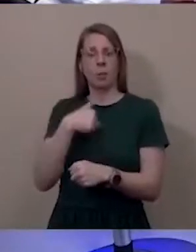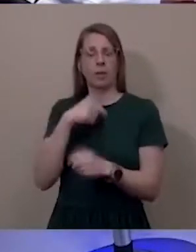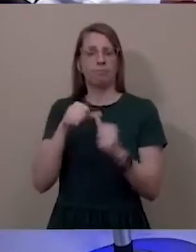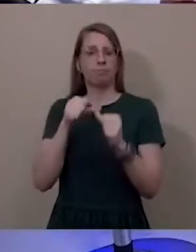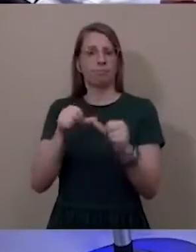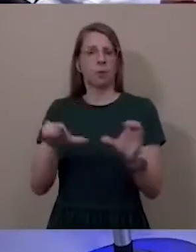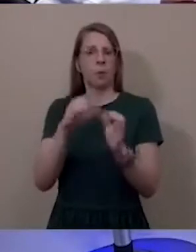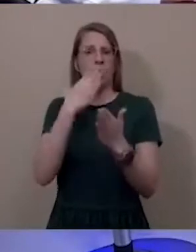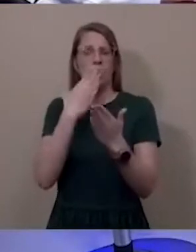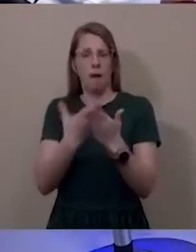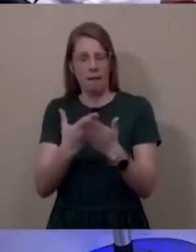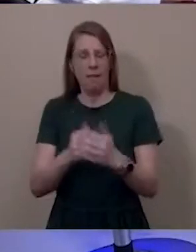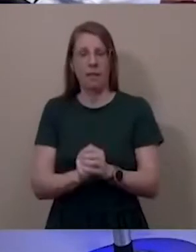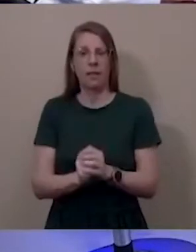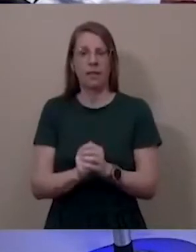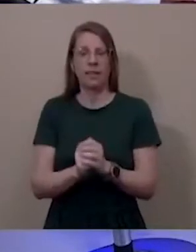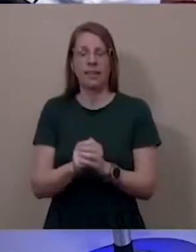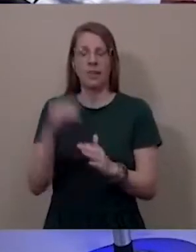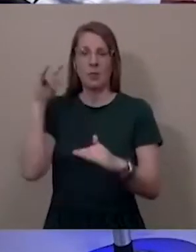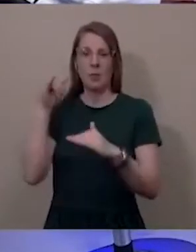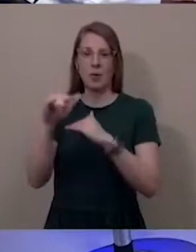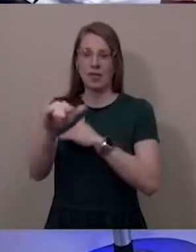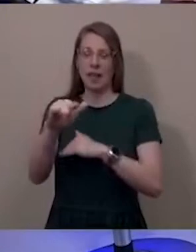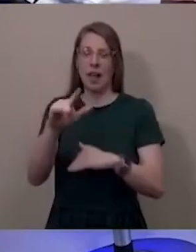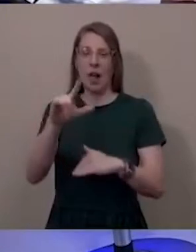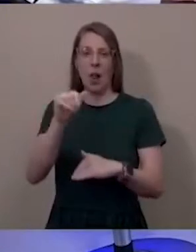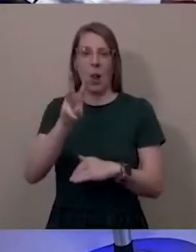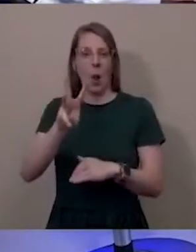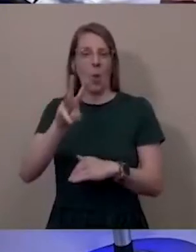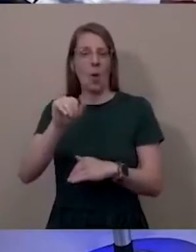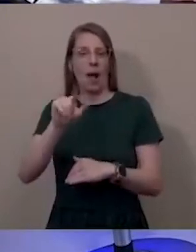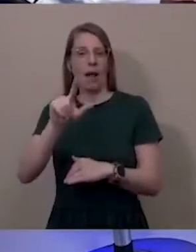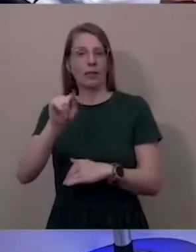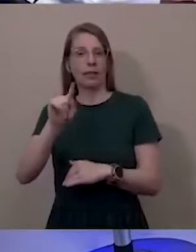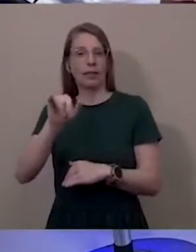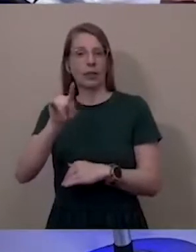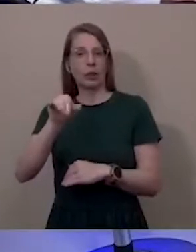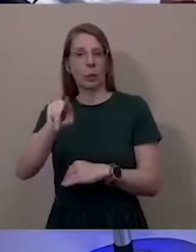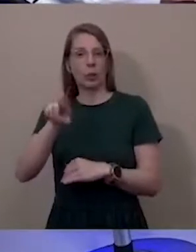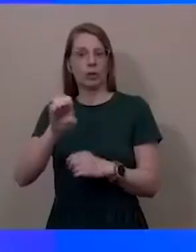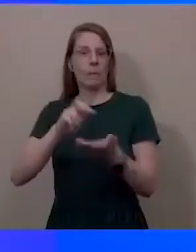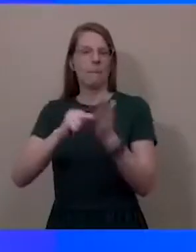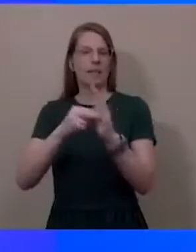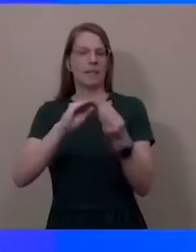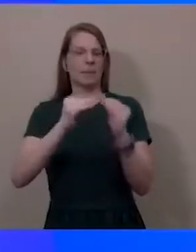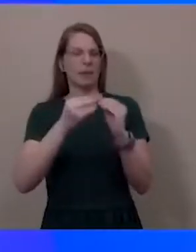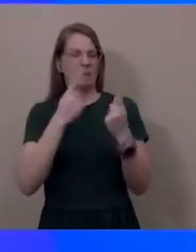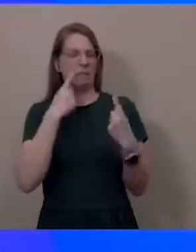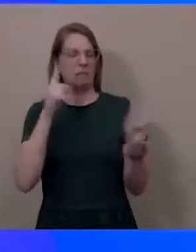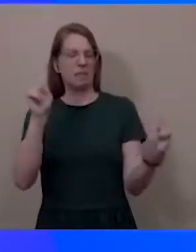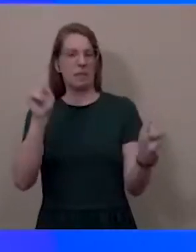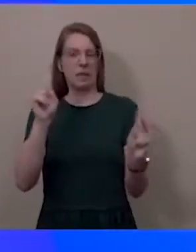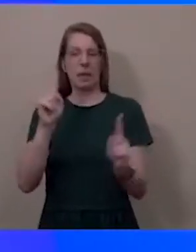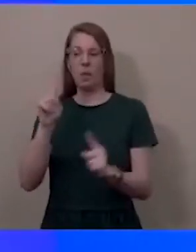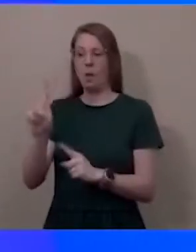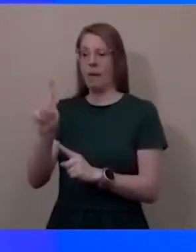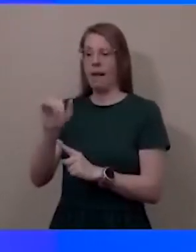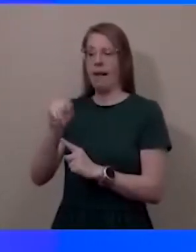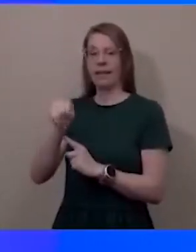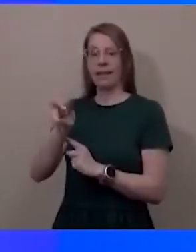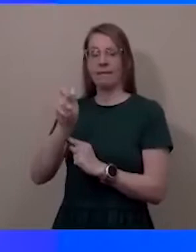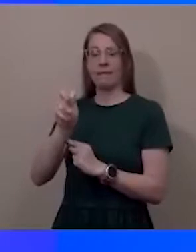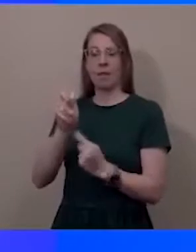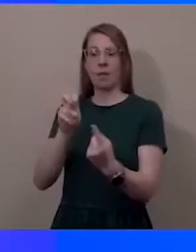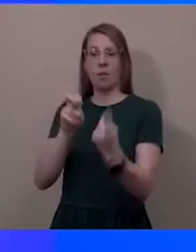to cruise at a low altitude. I like it. Very happy about the numbers. 2 active infections, 1 in the ICU, but none on